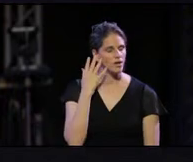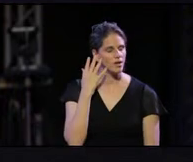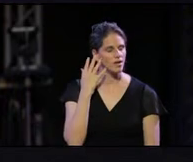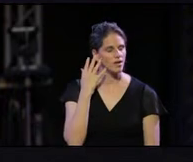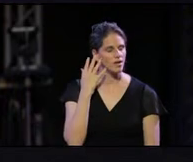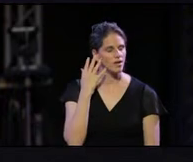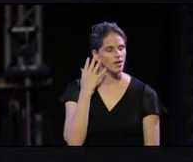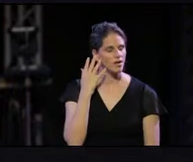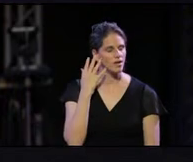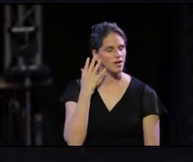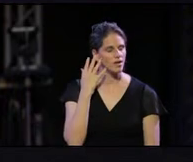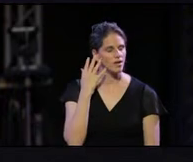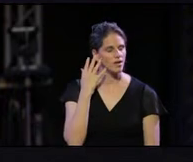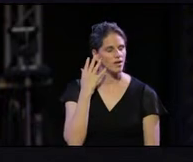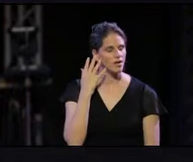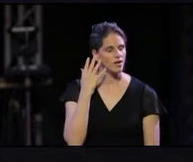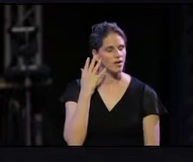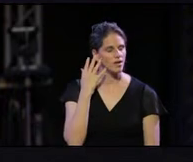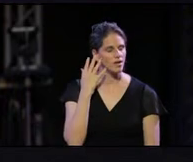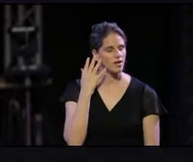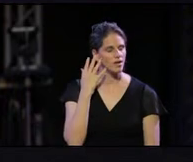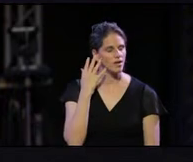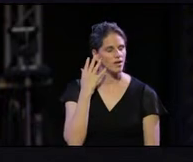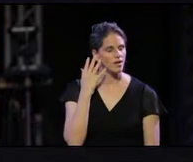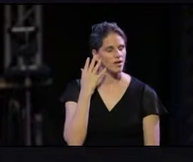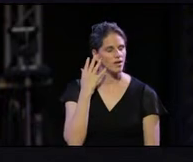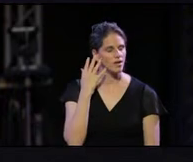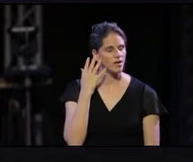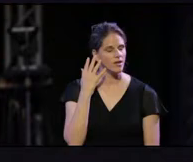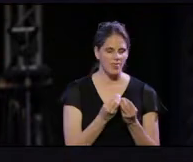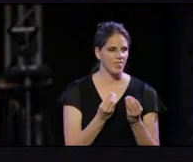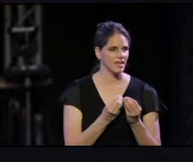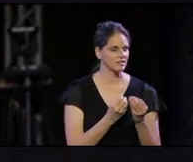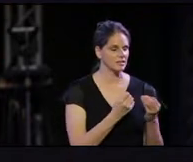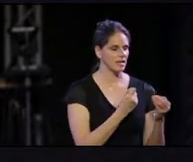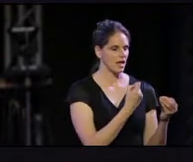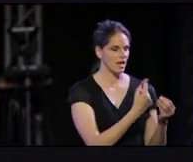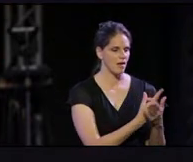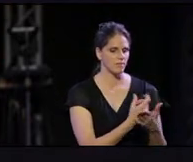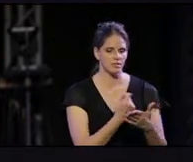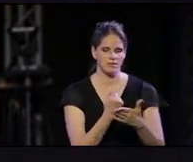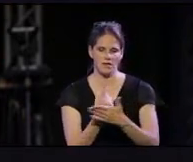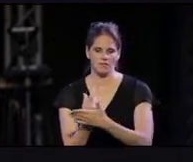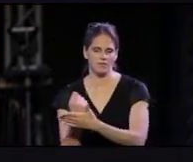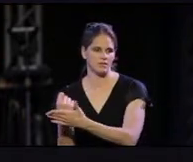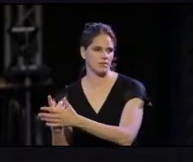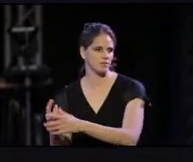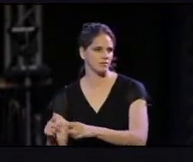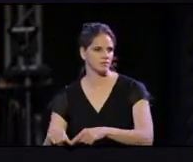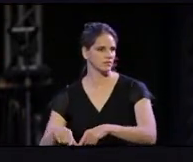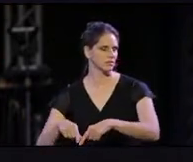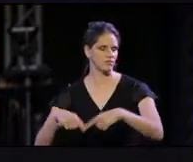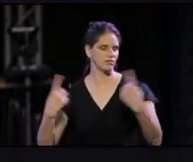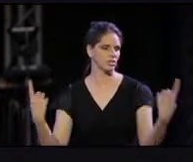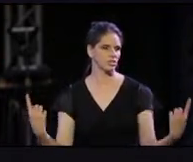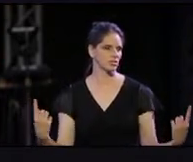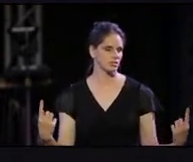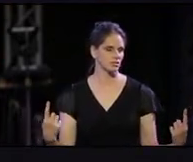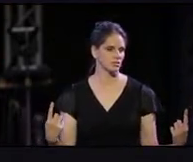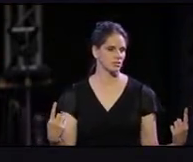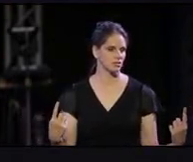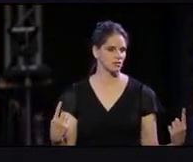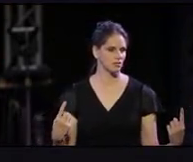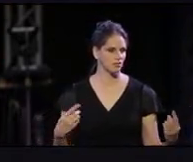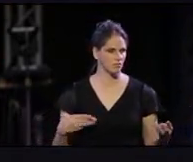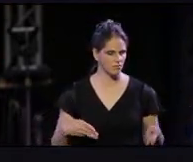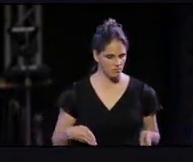Now we know, and because we know, things start to happen. All of a sudden, we are living in ways